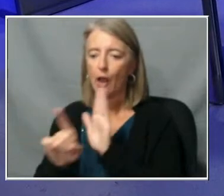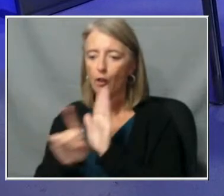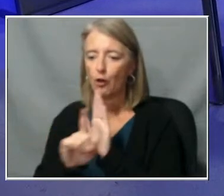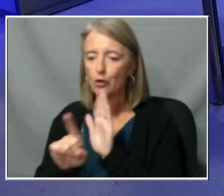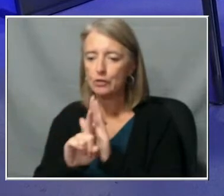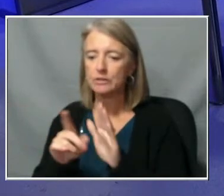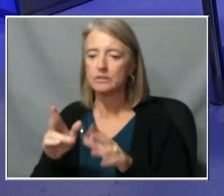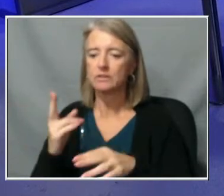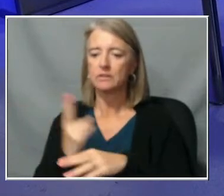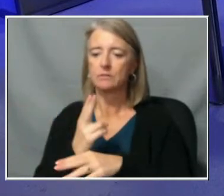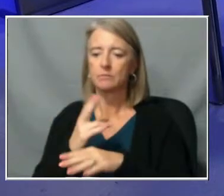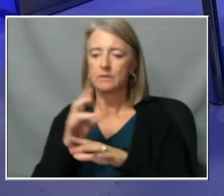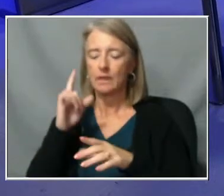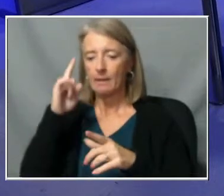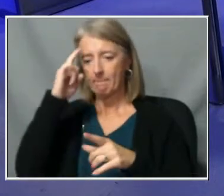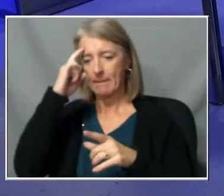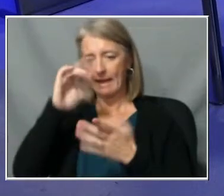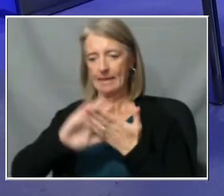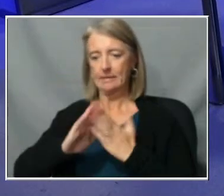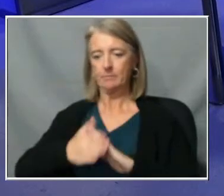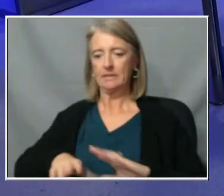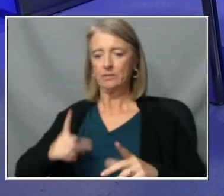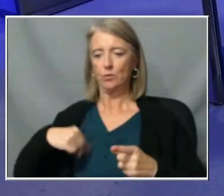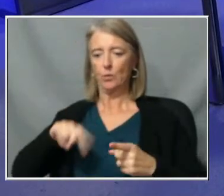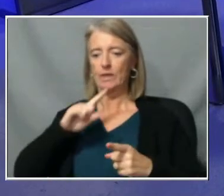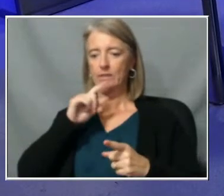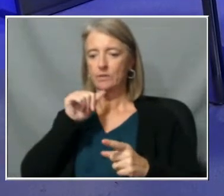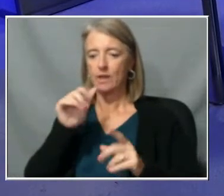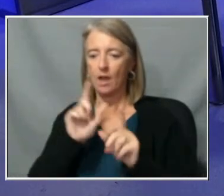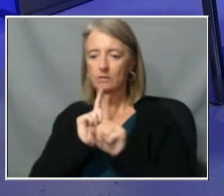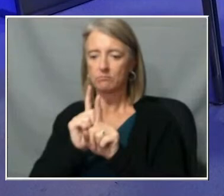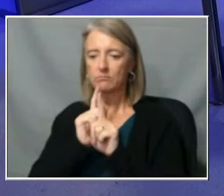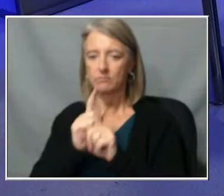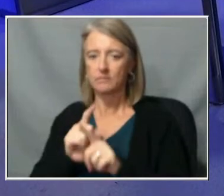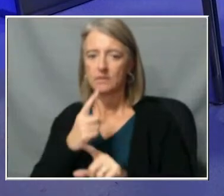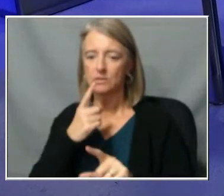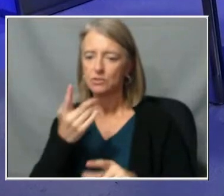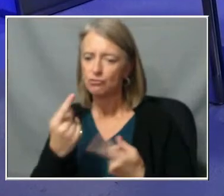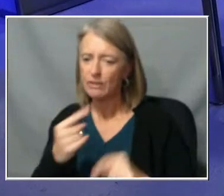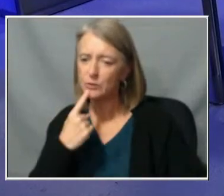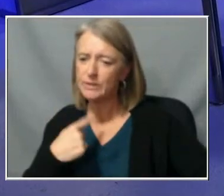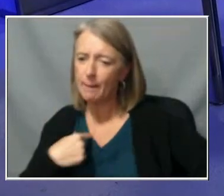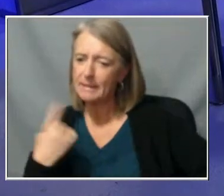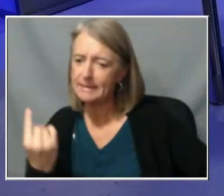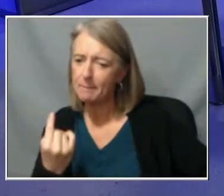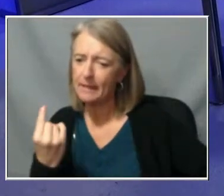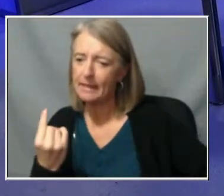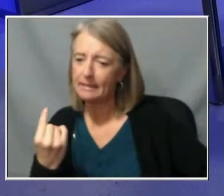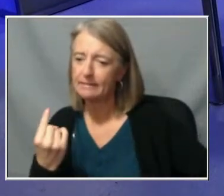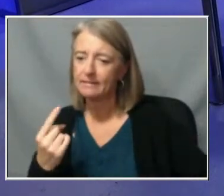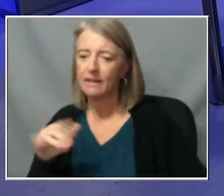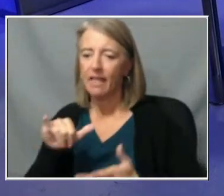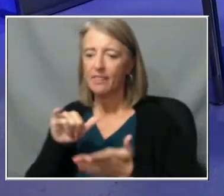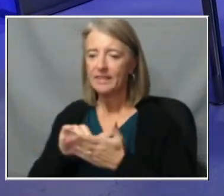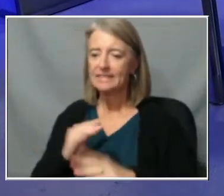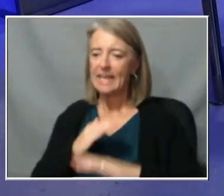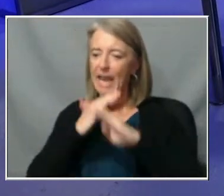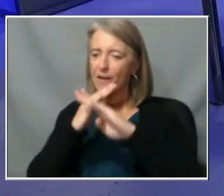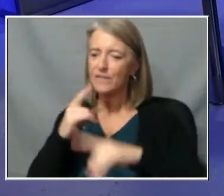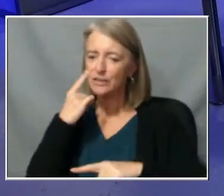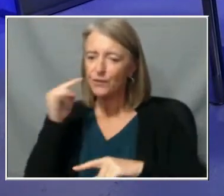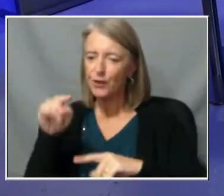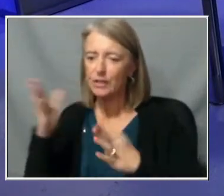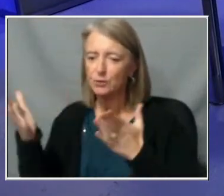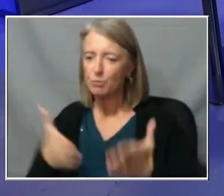they're doing okay when you're not with them. How do we... Are you trying to tell me something? This is an intervention, by the way. That's why I brought you